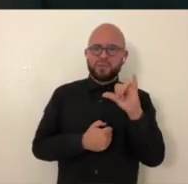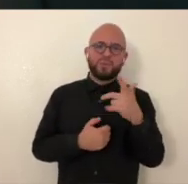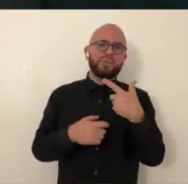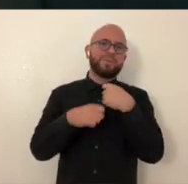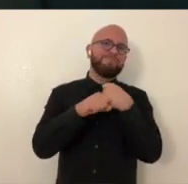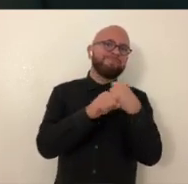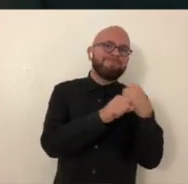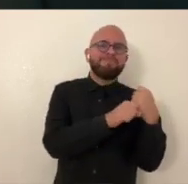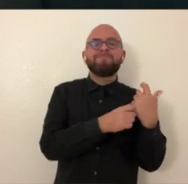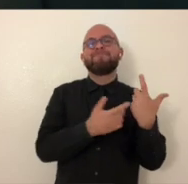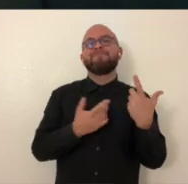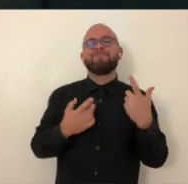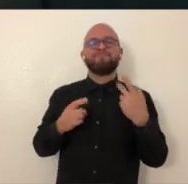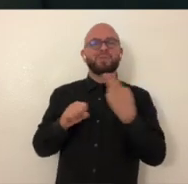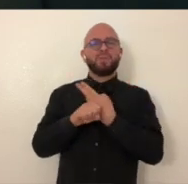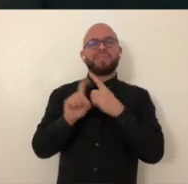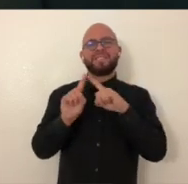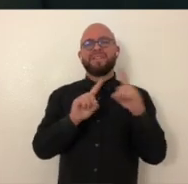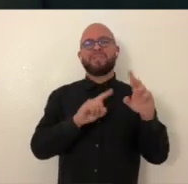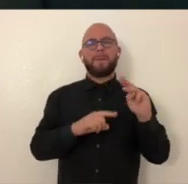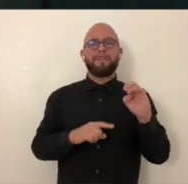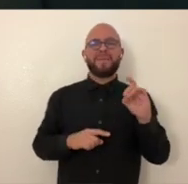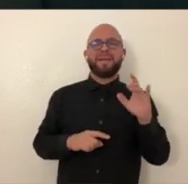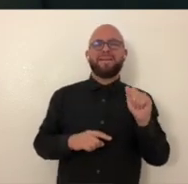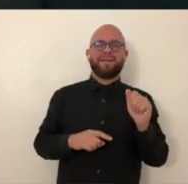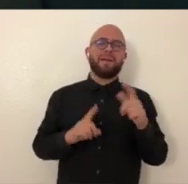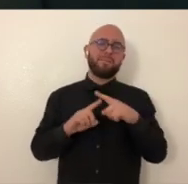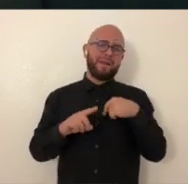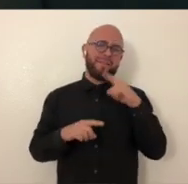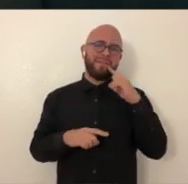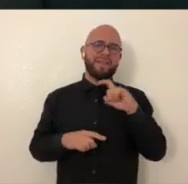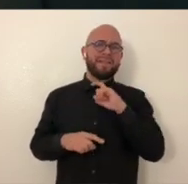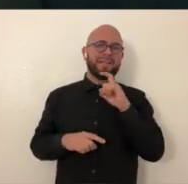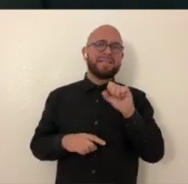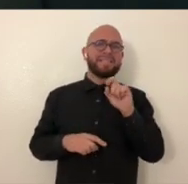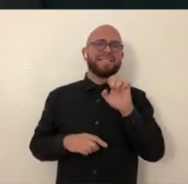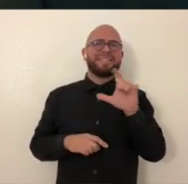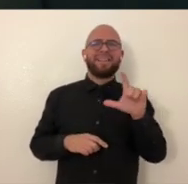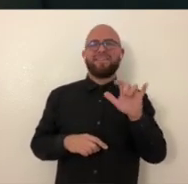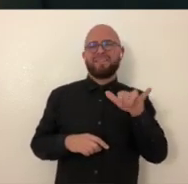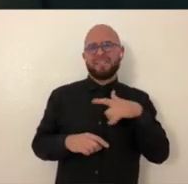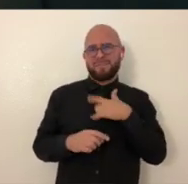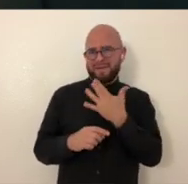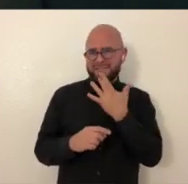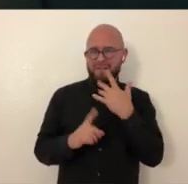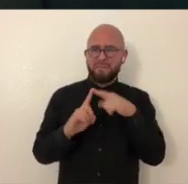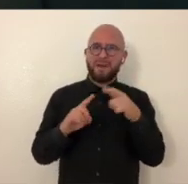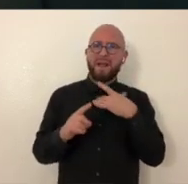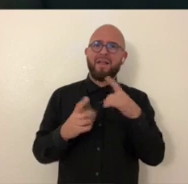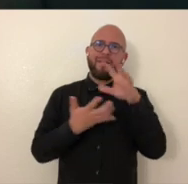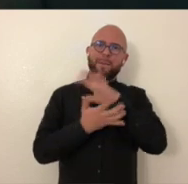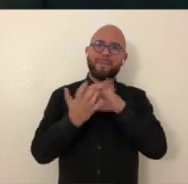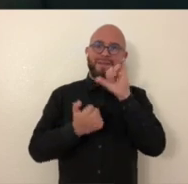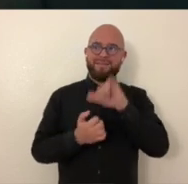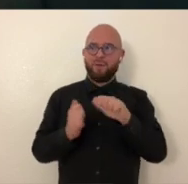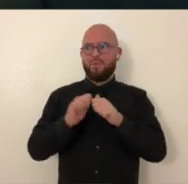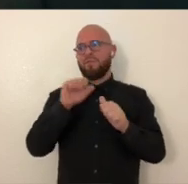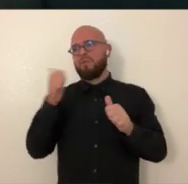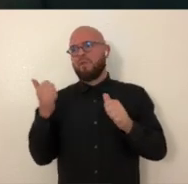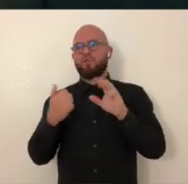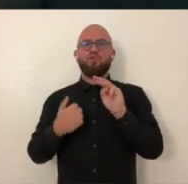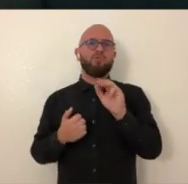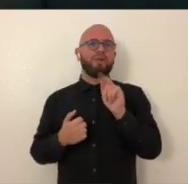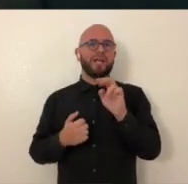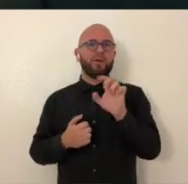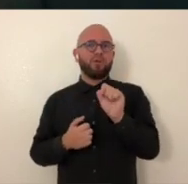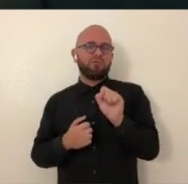enjoy casting and mold making and various media, but I definitely, I definitely think steel is my favorite, but I really